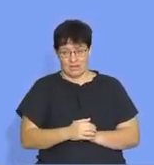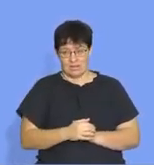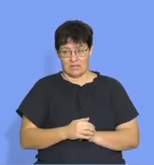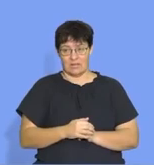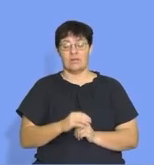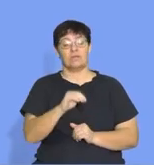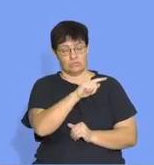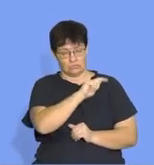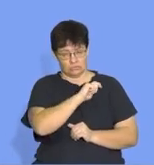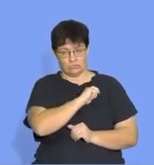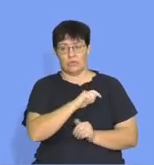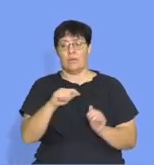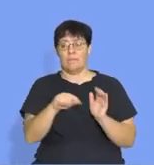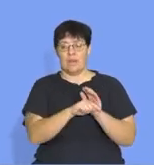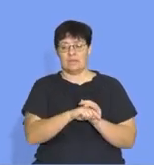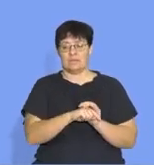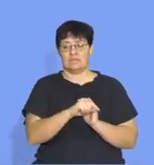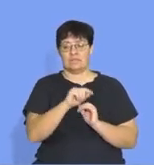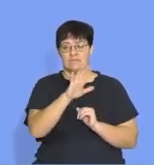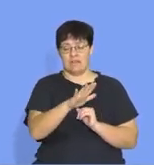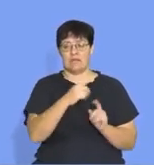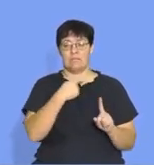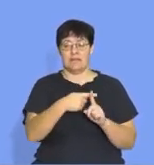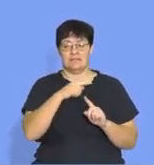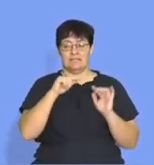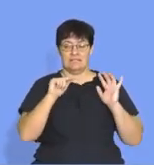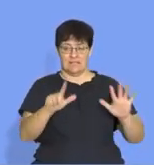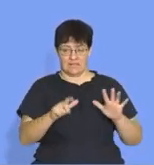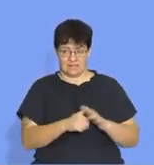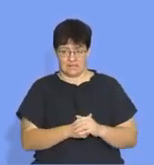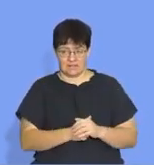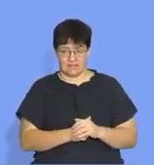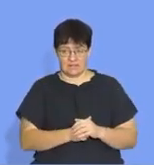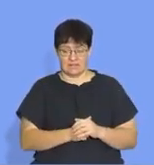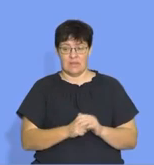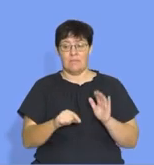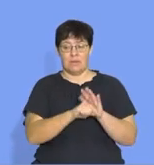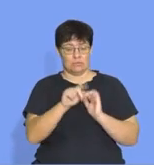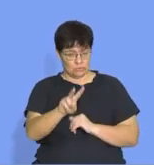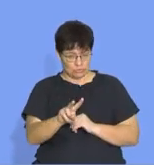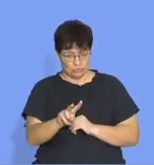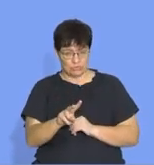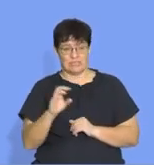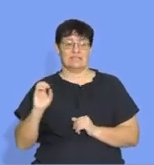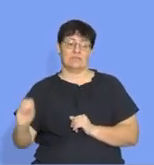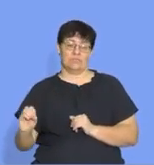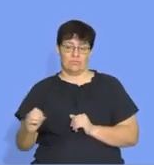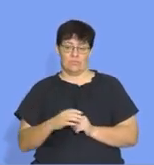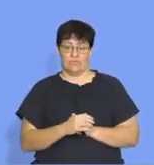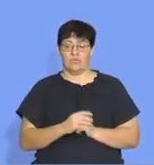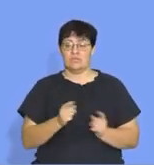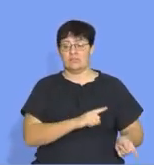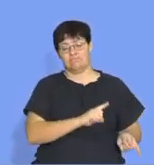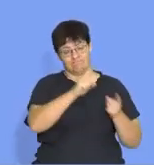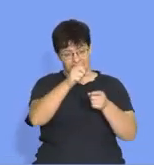minus 5. Plus 7, which is 2, minus 2 is 0. You substitute this one, you will see, and press